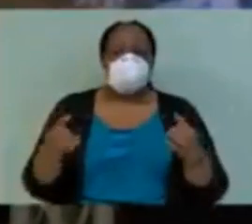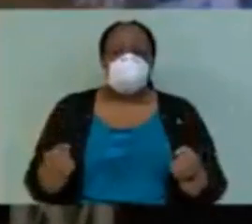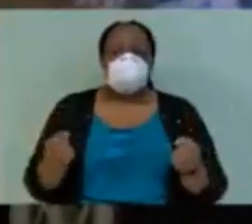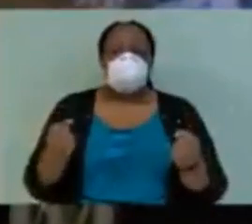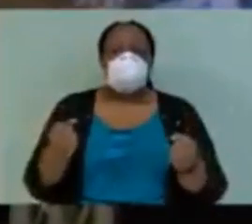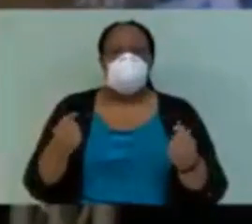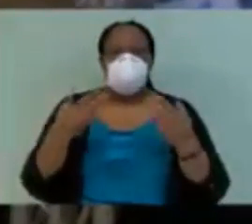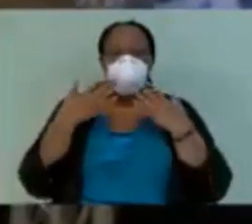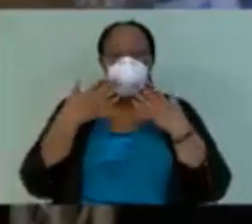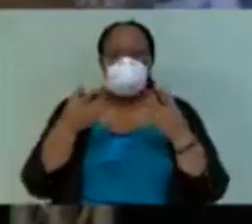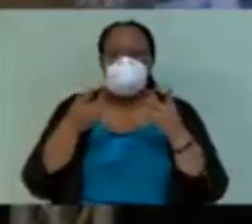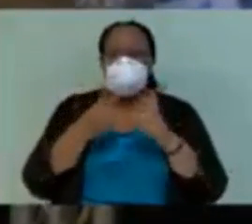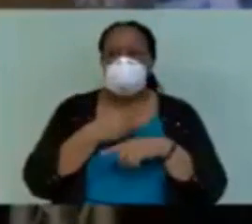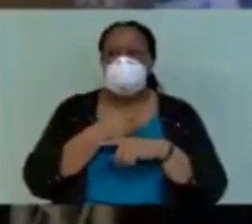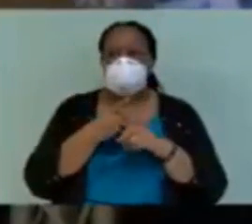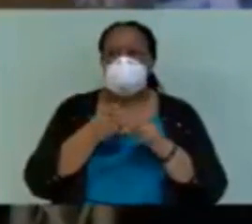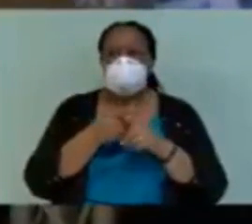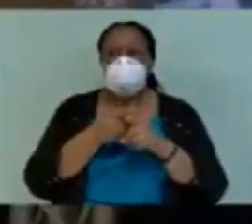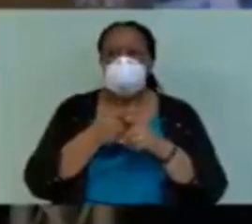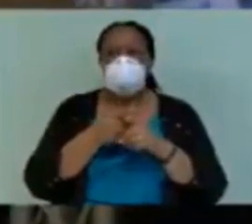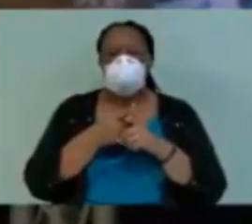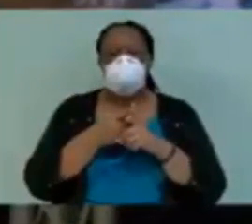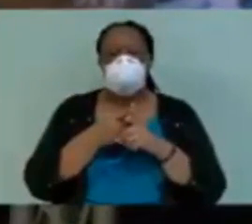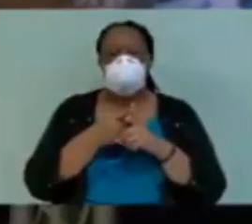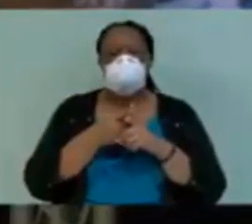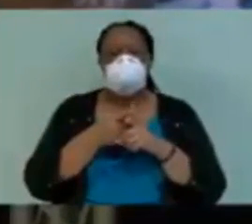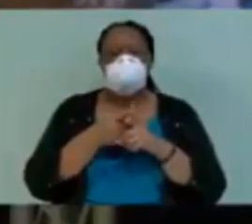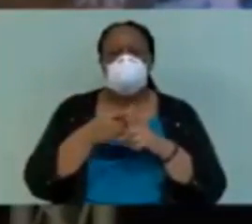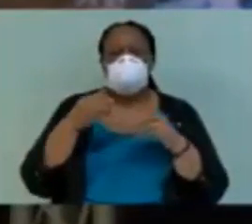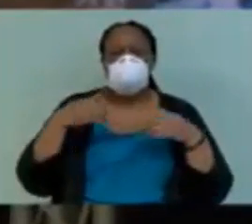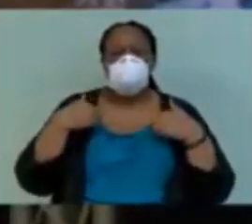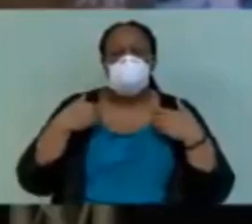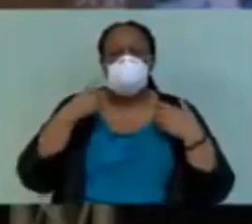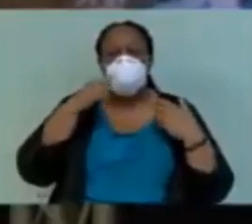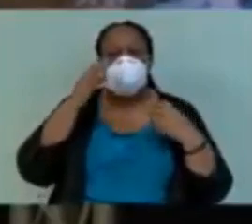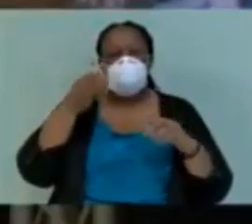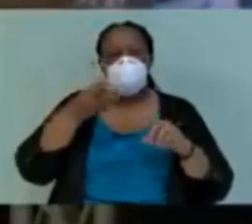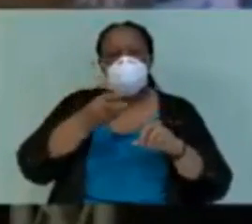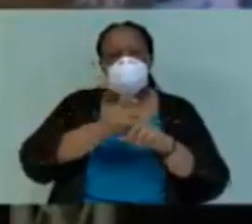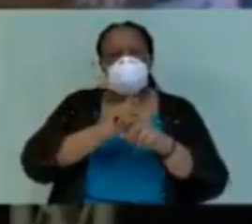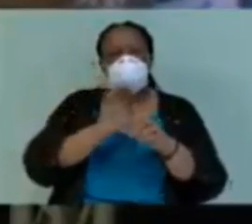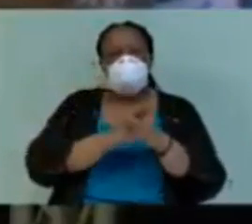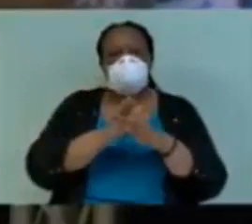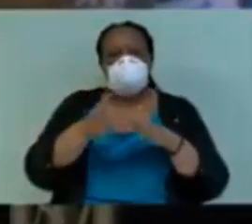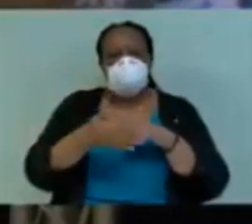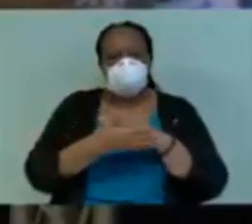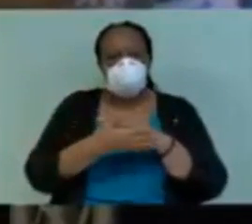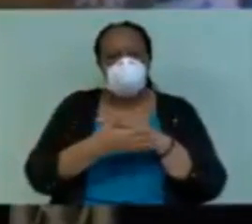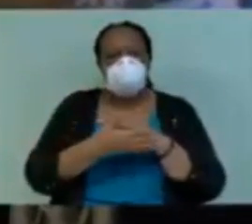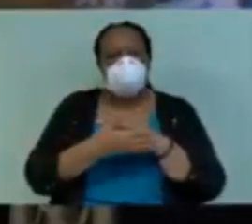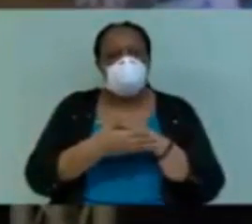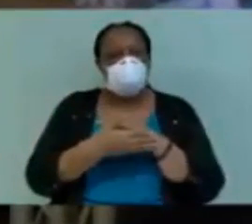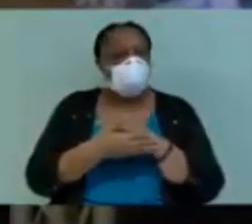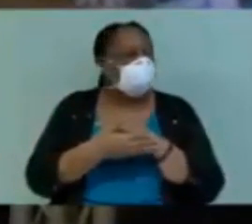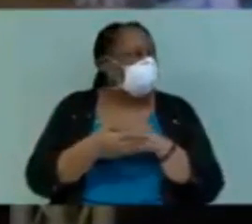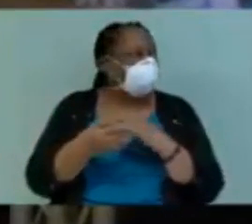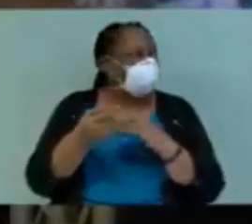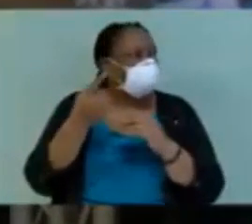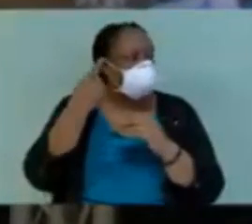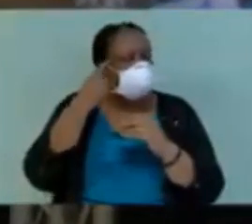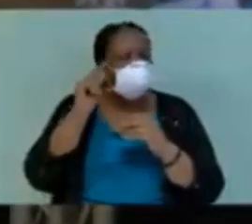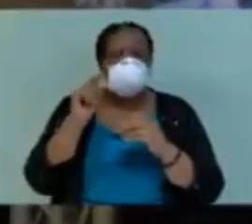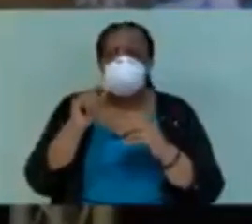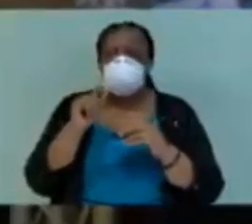you, thank you, and we appreciate your effort. Large or small, they are all welcome.